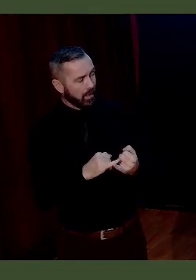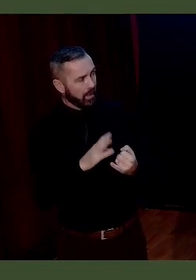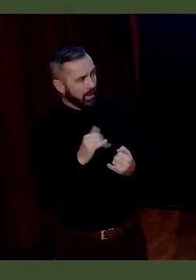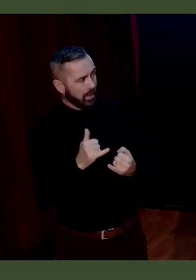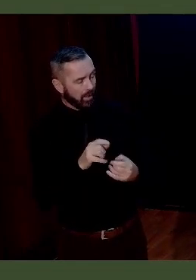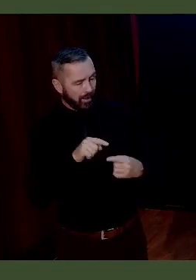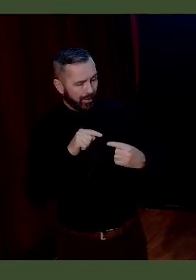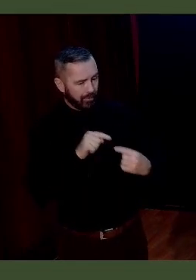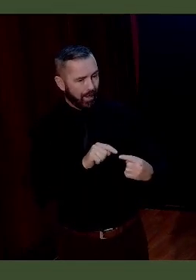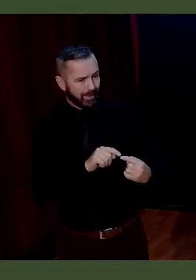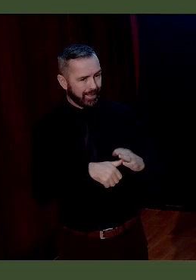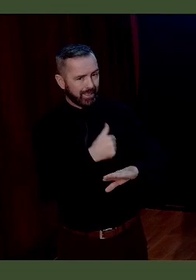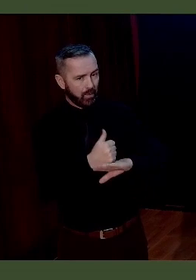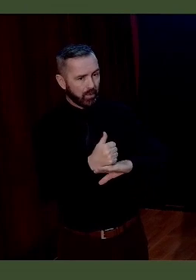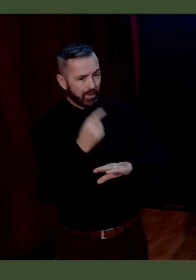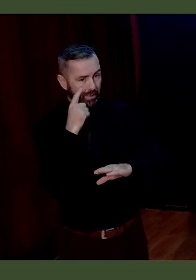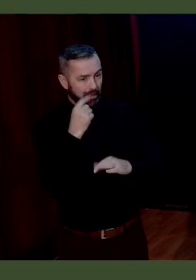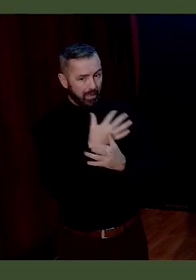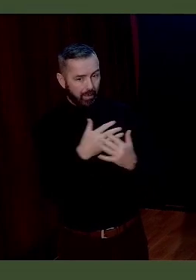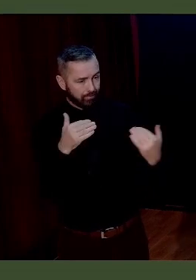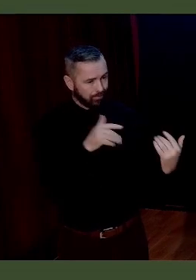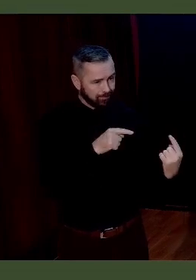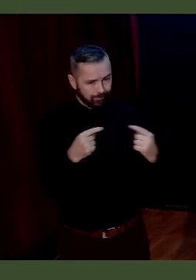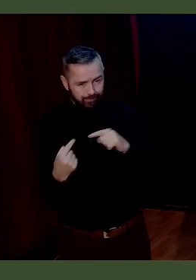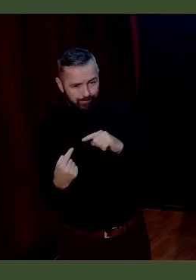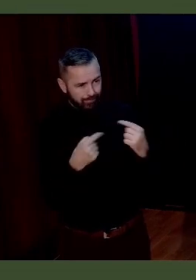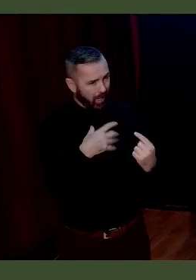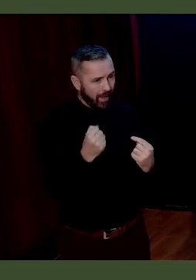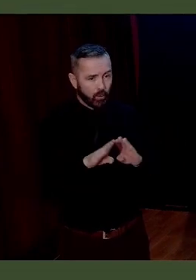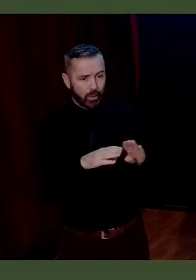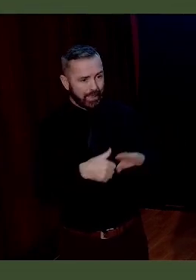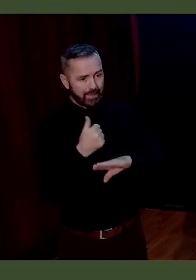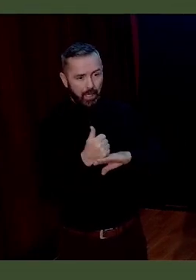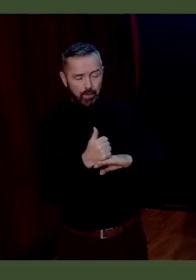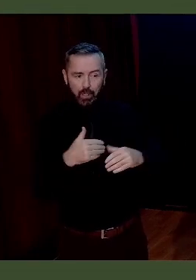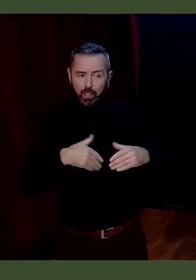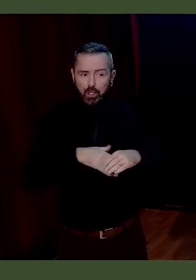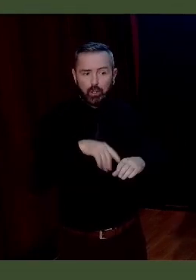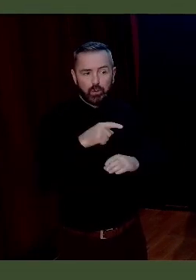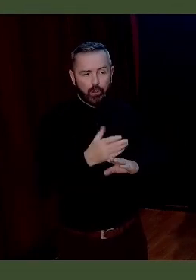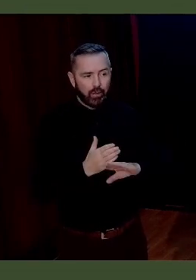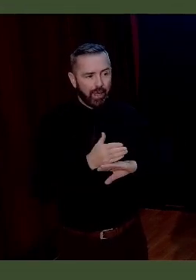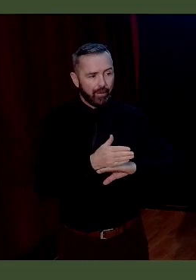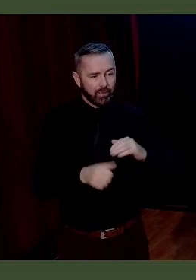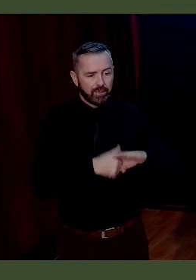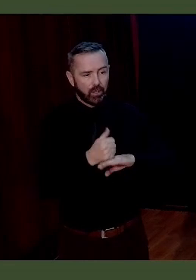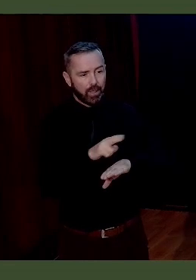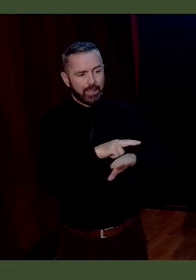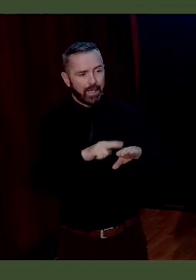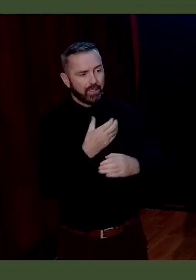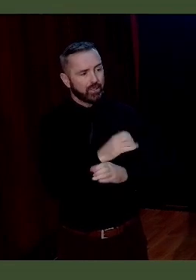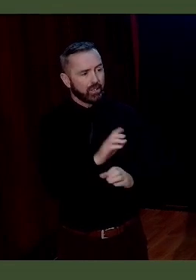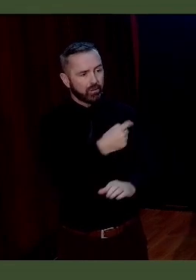And you would see that in many of the battles that Dr. Lynn had with the establishment, including her effort to found National